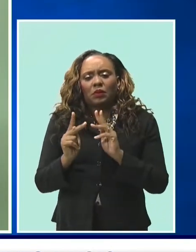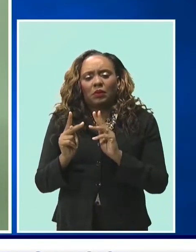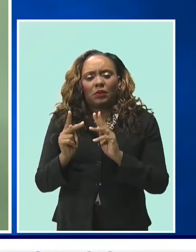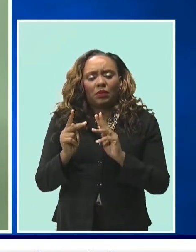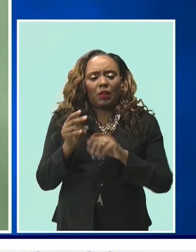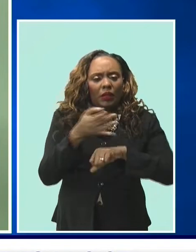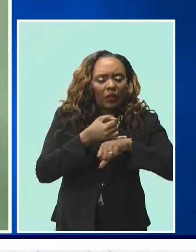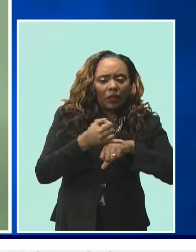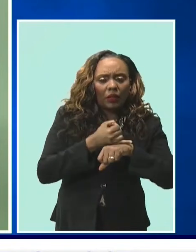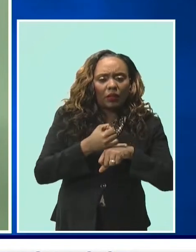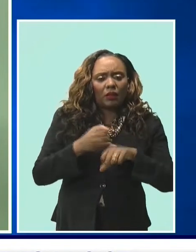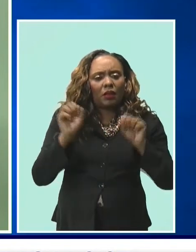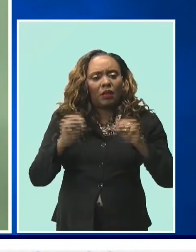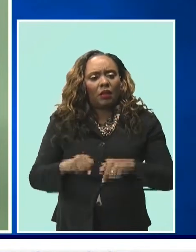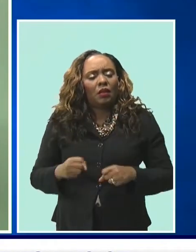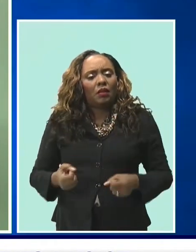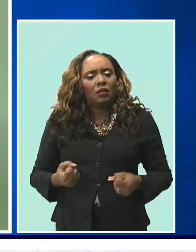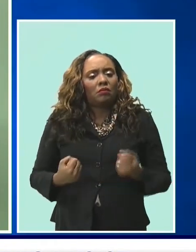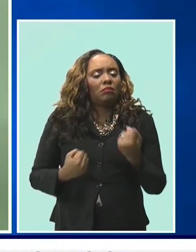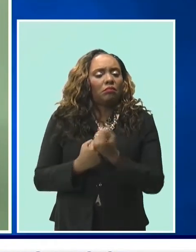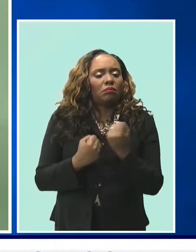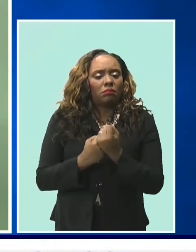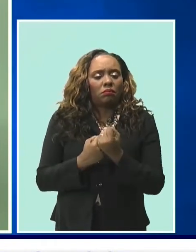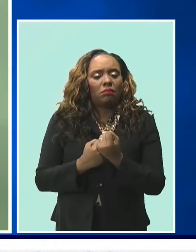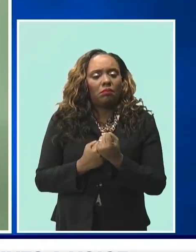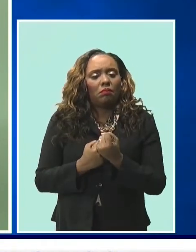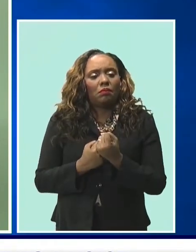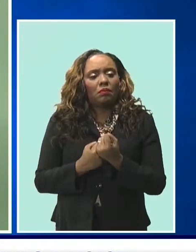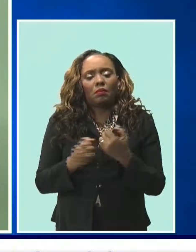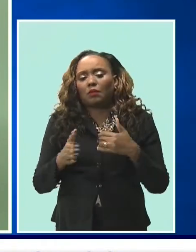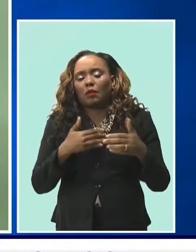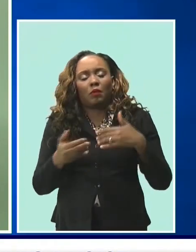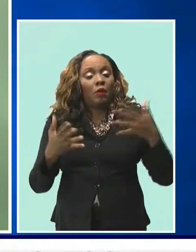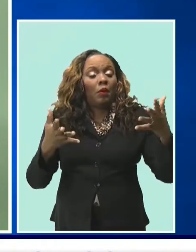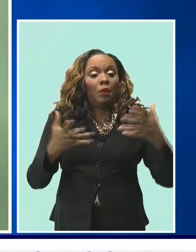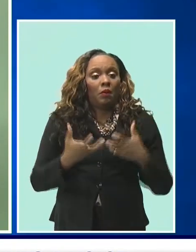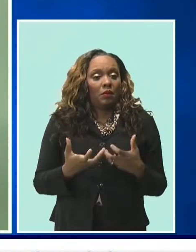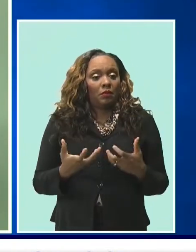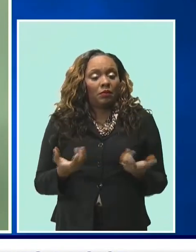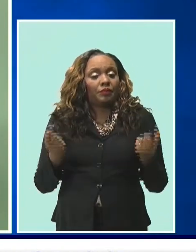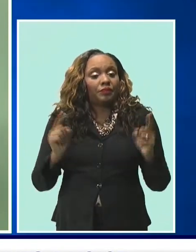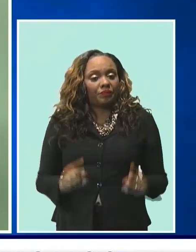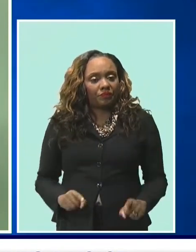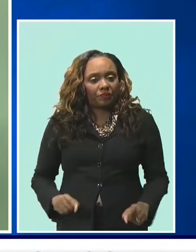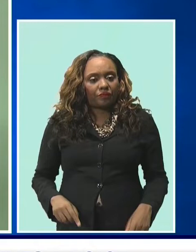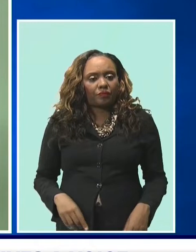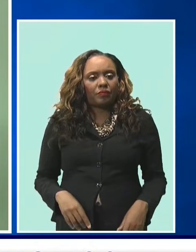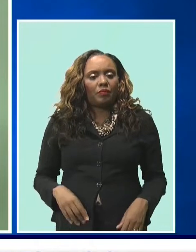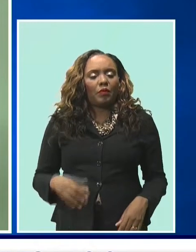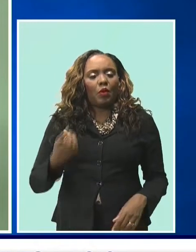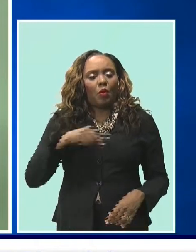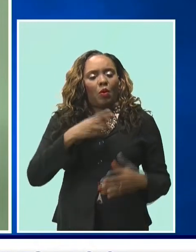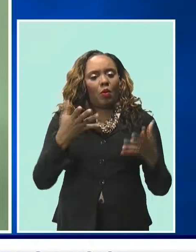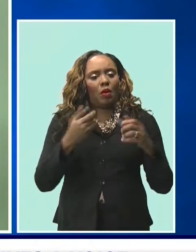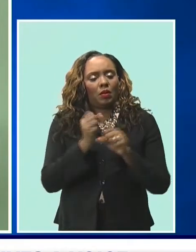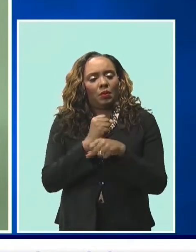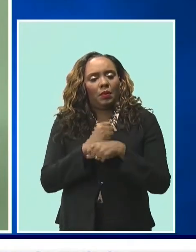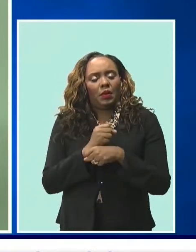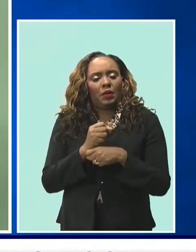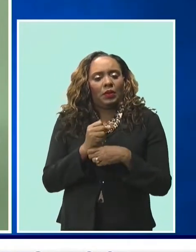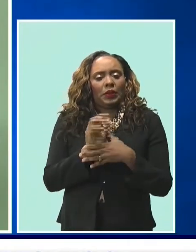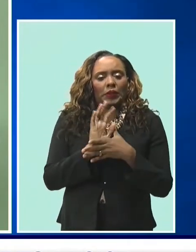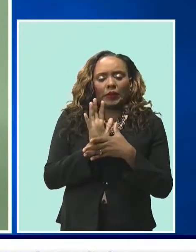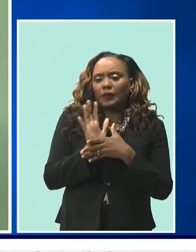could contribute something to what it is we're all trying to do on the island as artists. So the film, in a sense, represents a